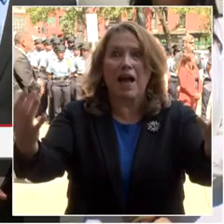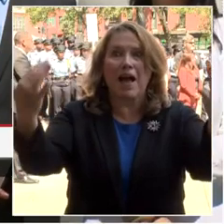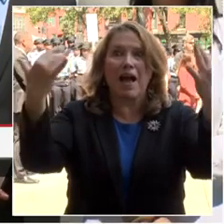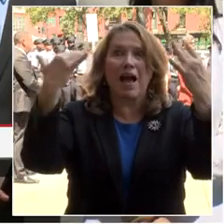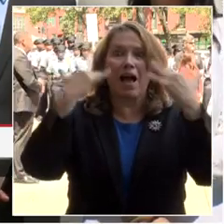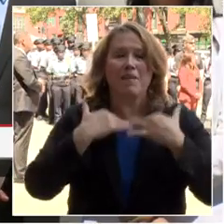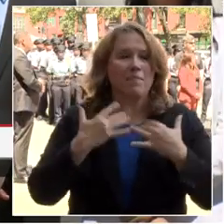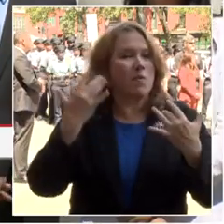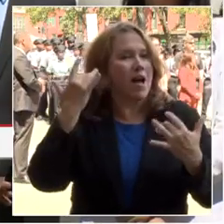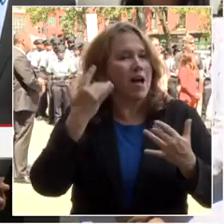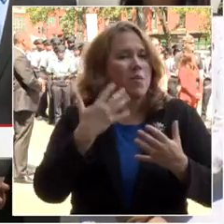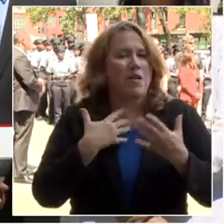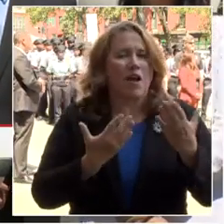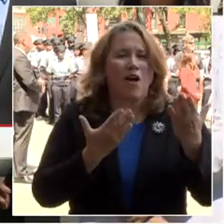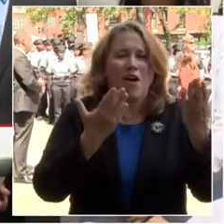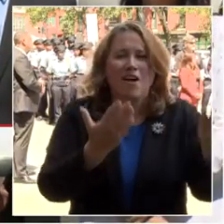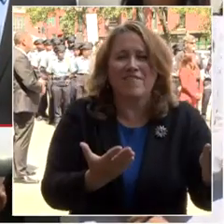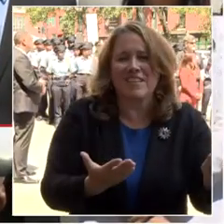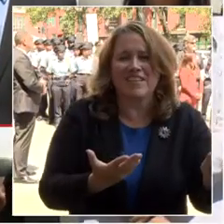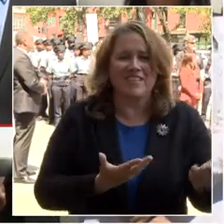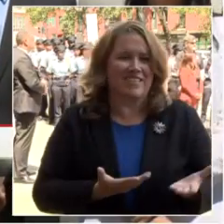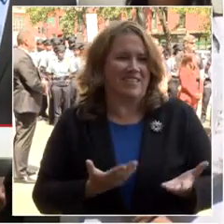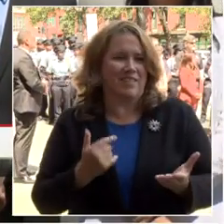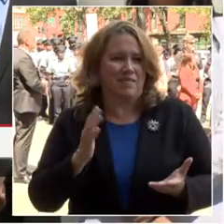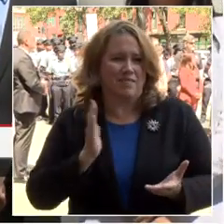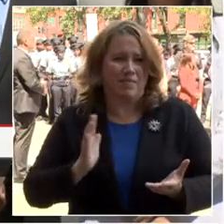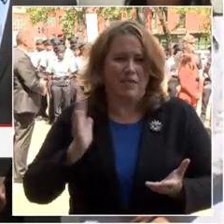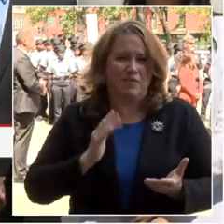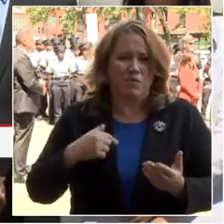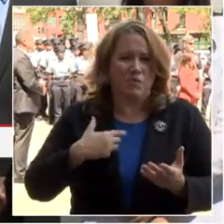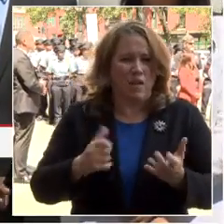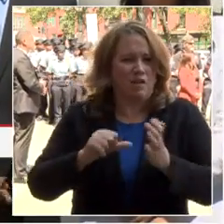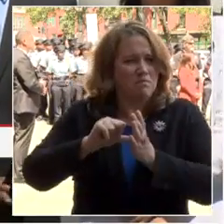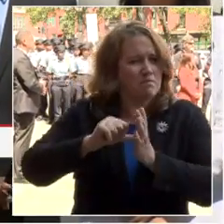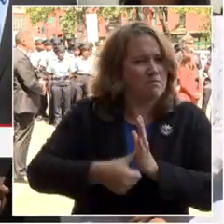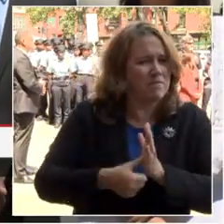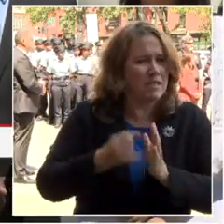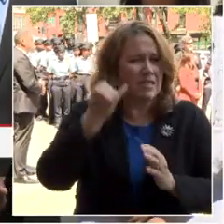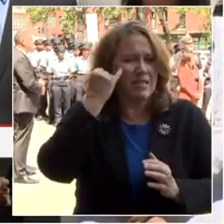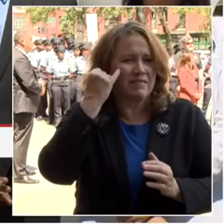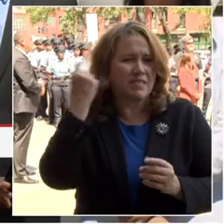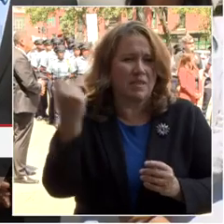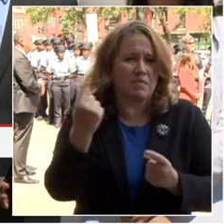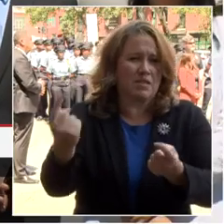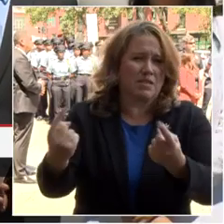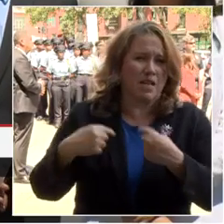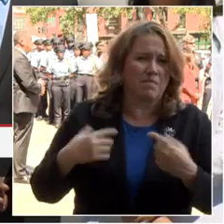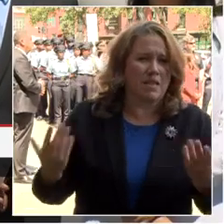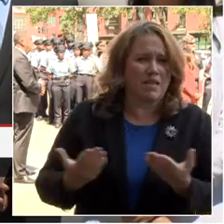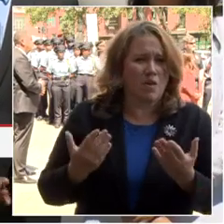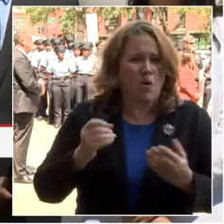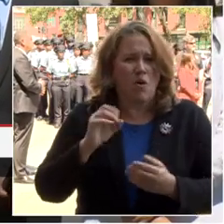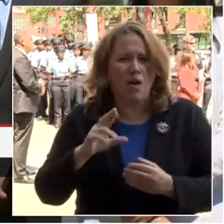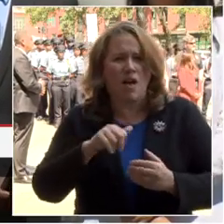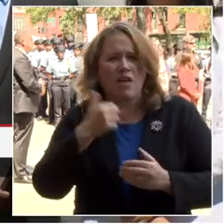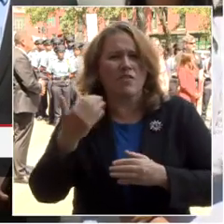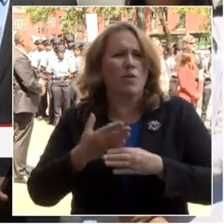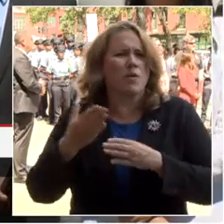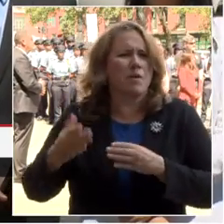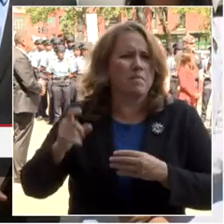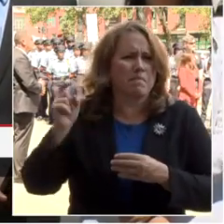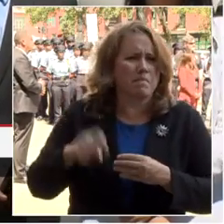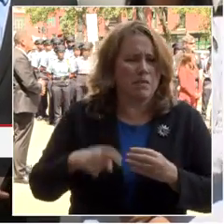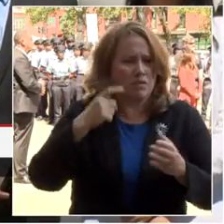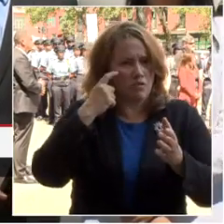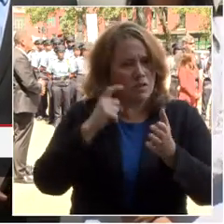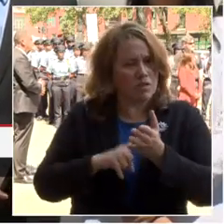But as in the past, I want to stress again that anyone coming to our city this weekend or any other weekend must recognize that